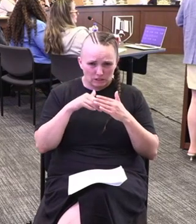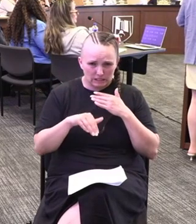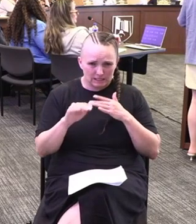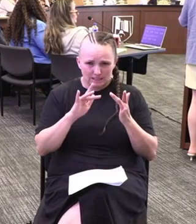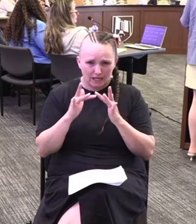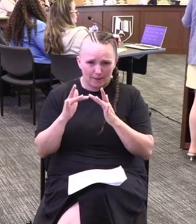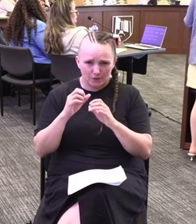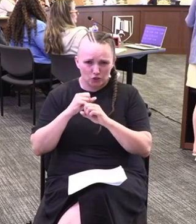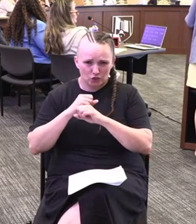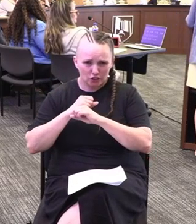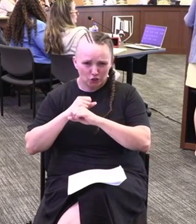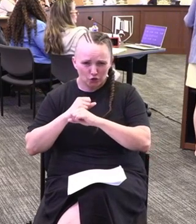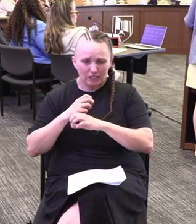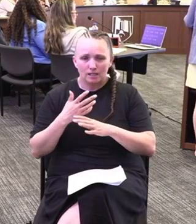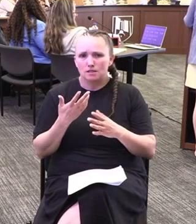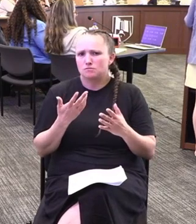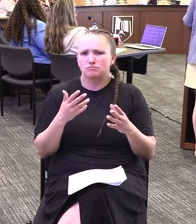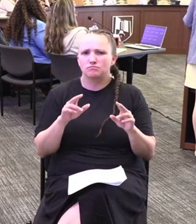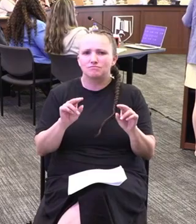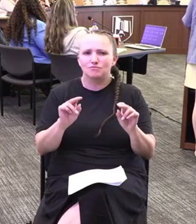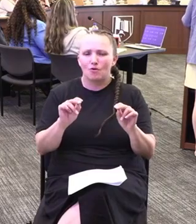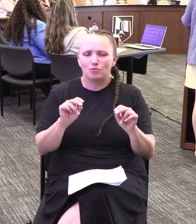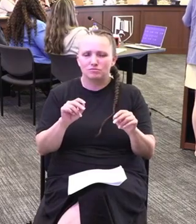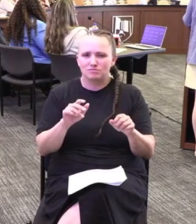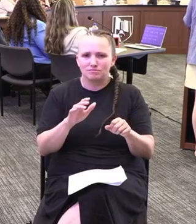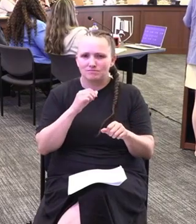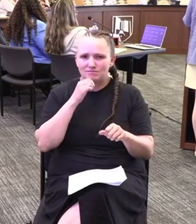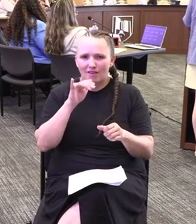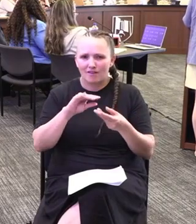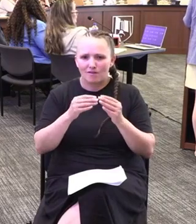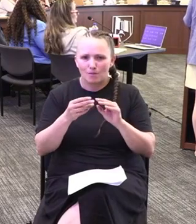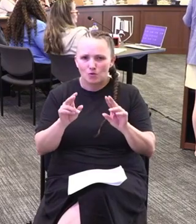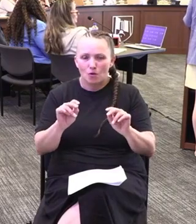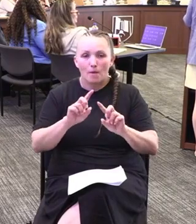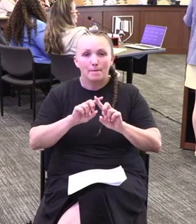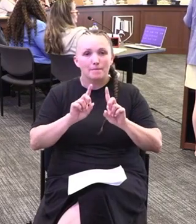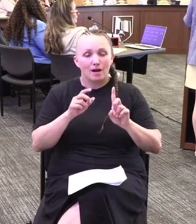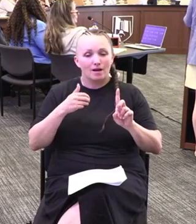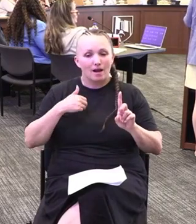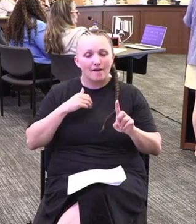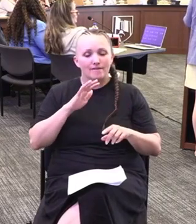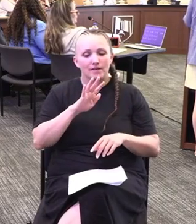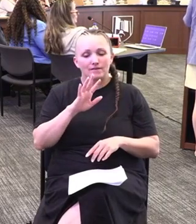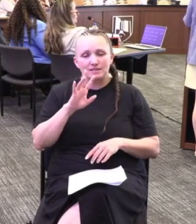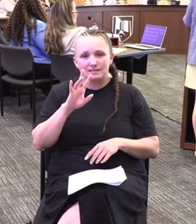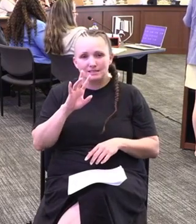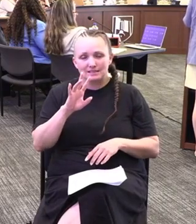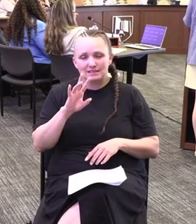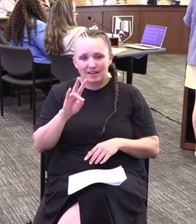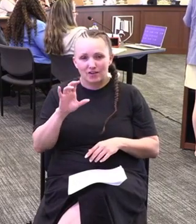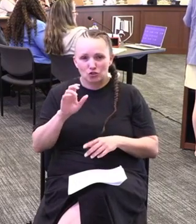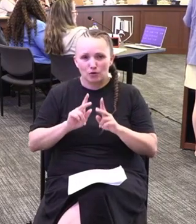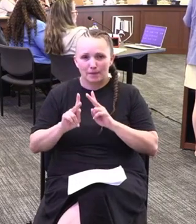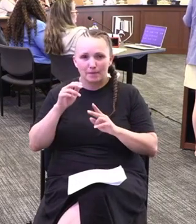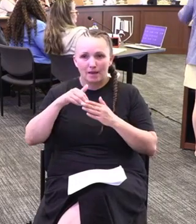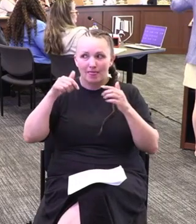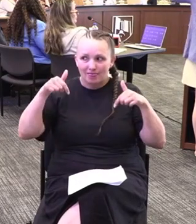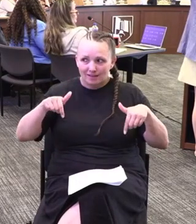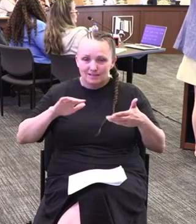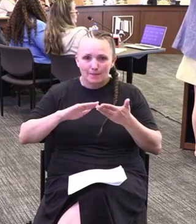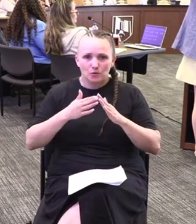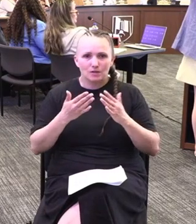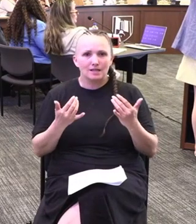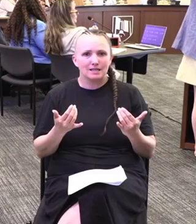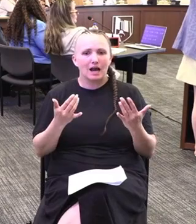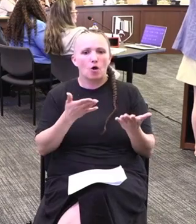cybersecurity? No, absolutely not. But guess what? There are 5,700 people in this community now that